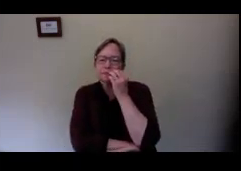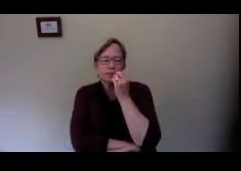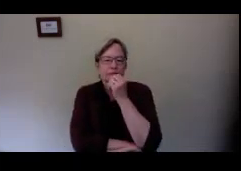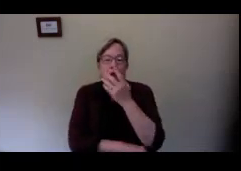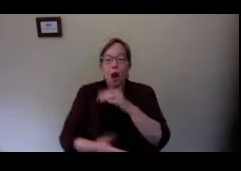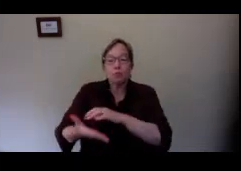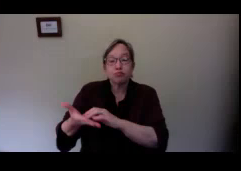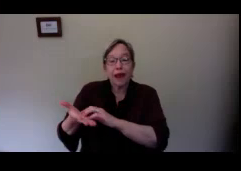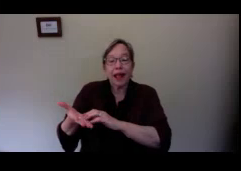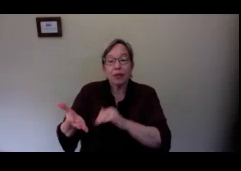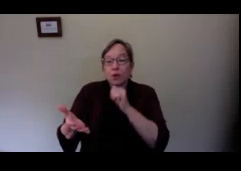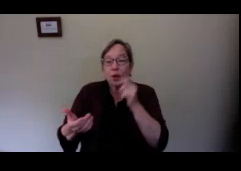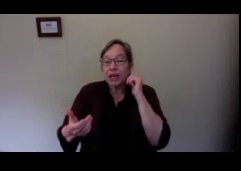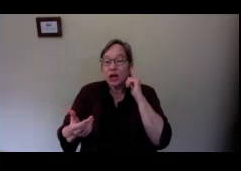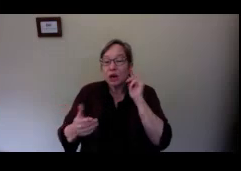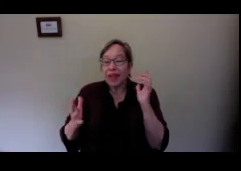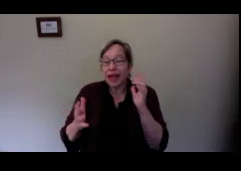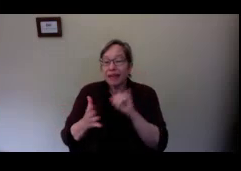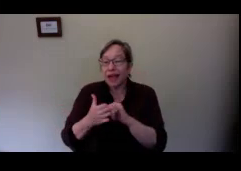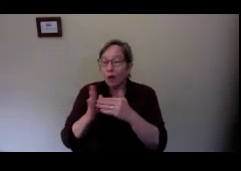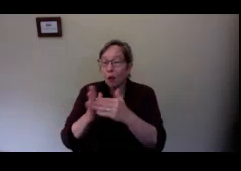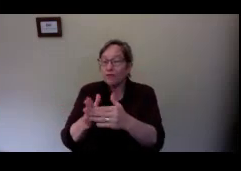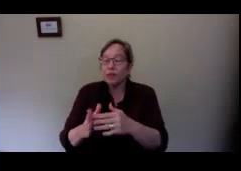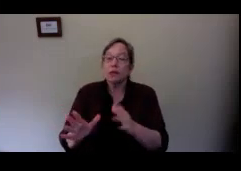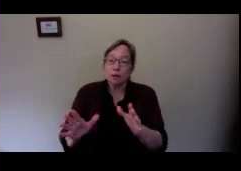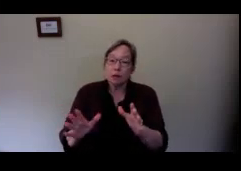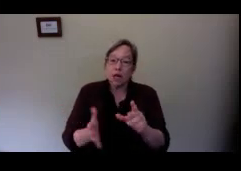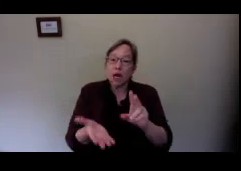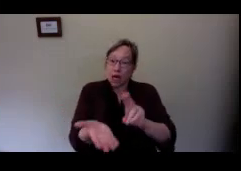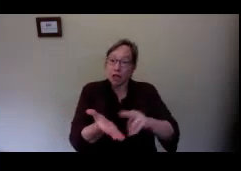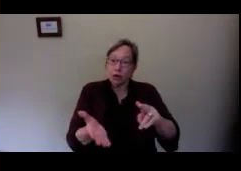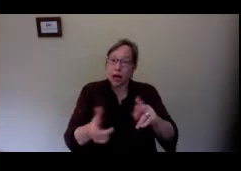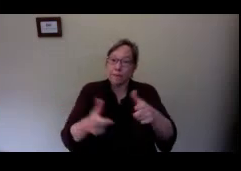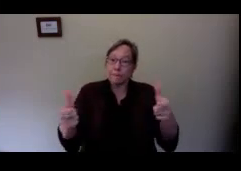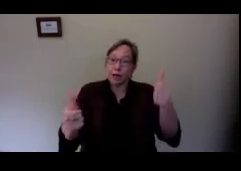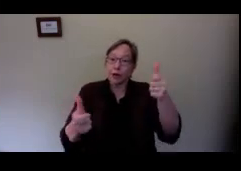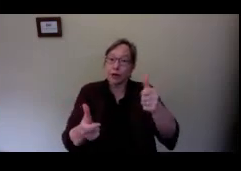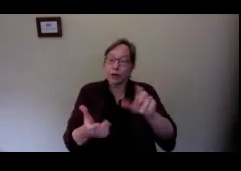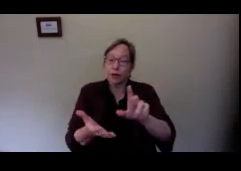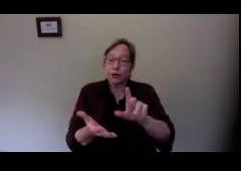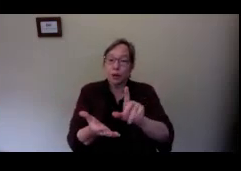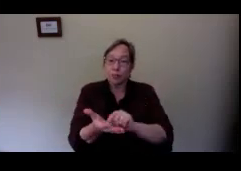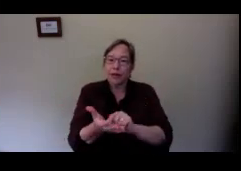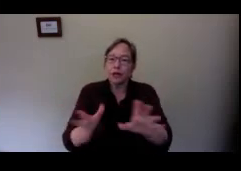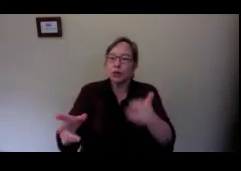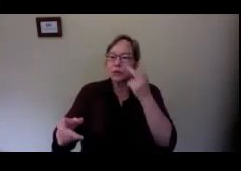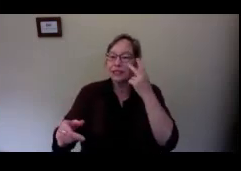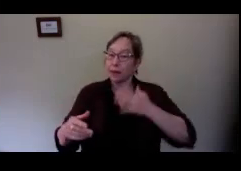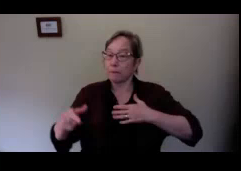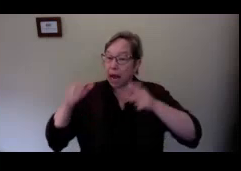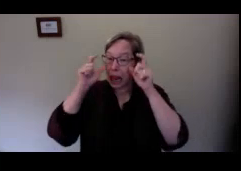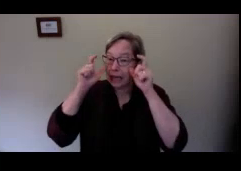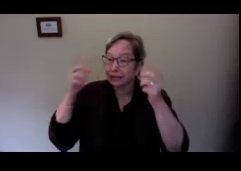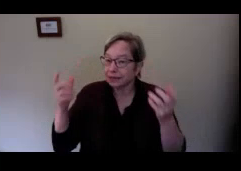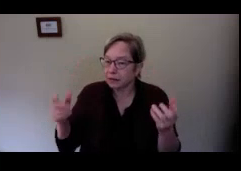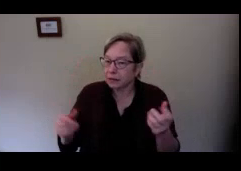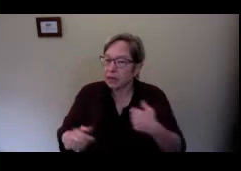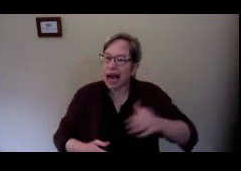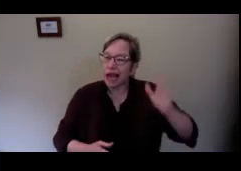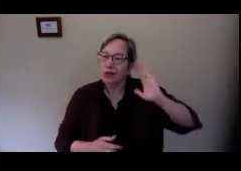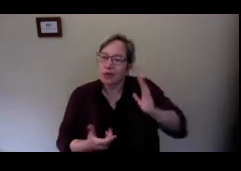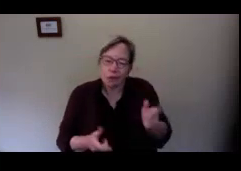lot when we're doing training, printing the contracts larger. As everyone sees my readers today, I getting to the point where I used to just